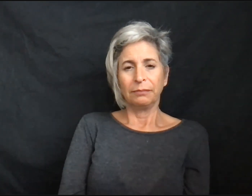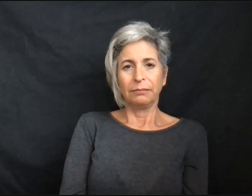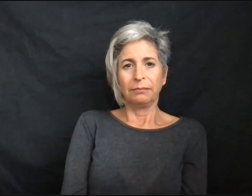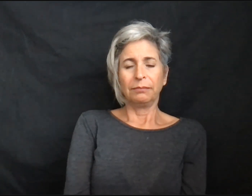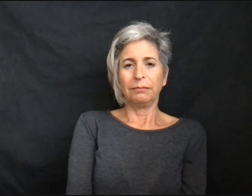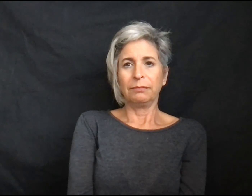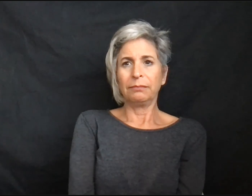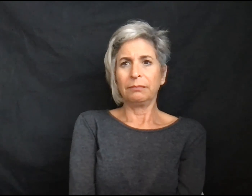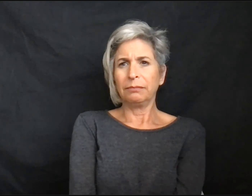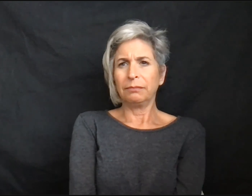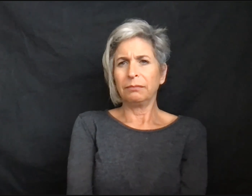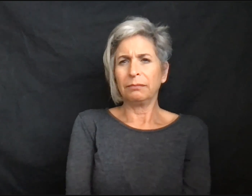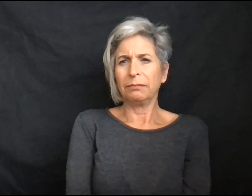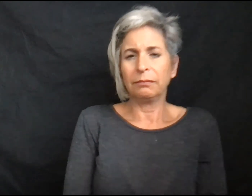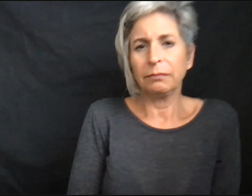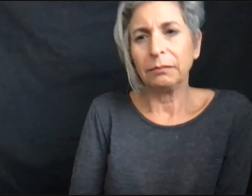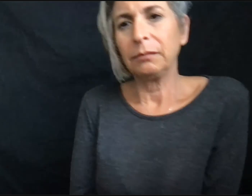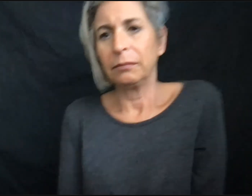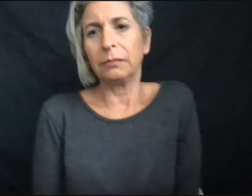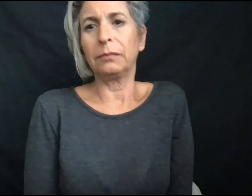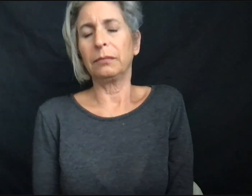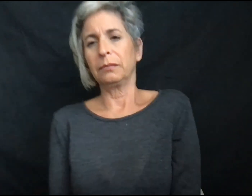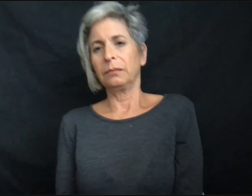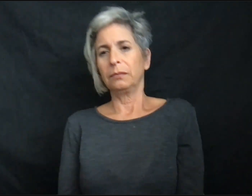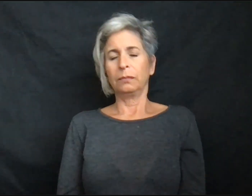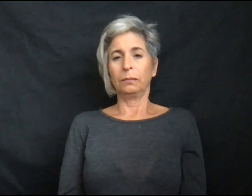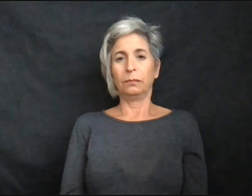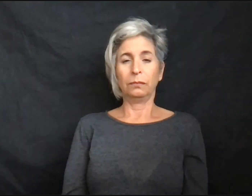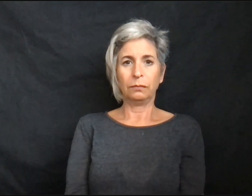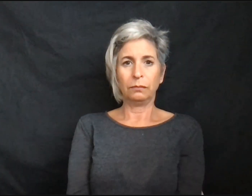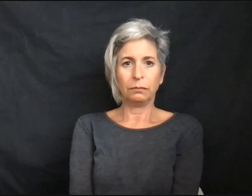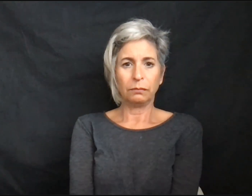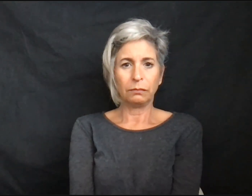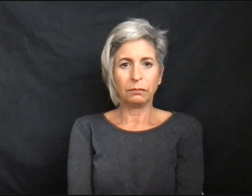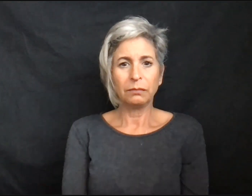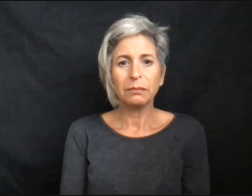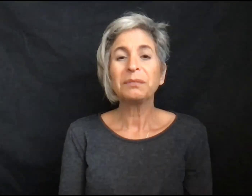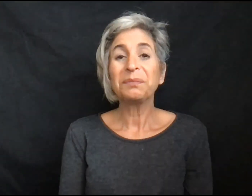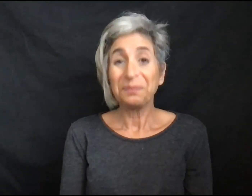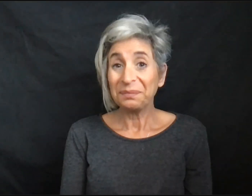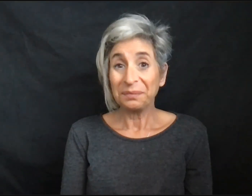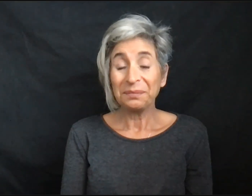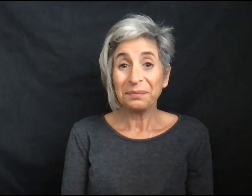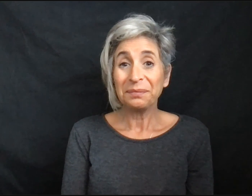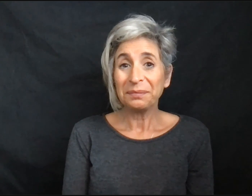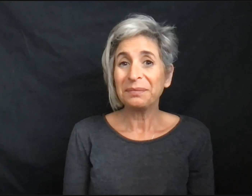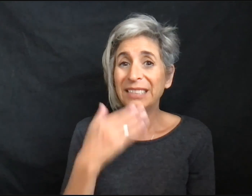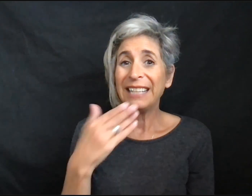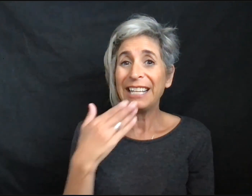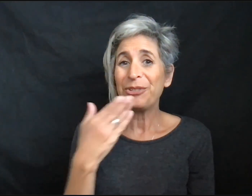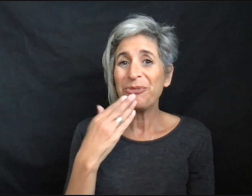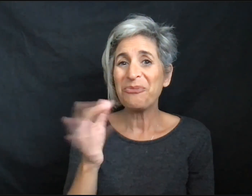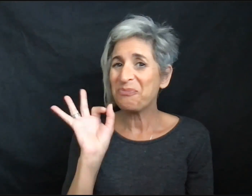Angie, does that cover the rest of the questions that you put in? Yes, that's good. Thank you. Yeah,